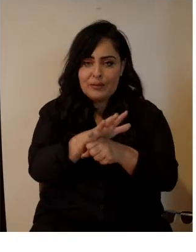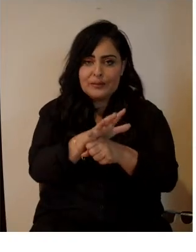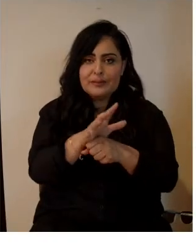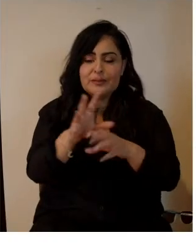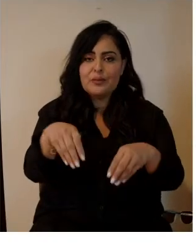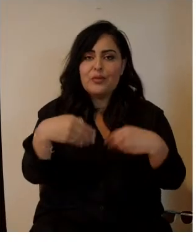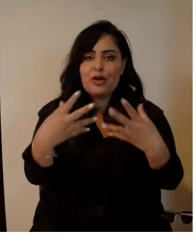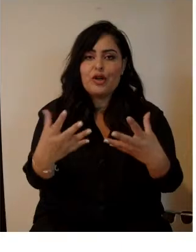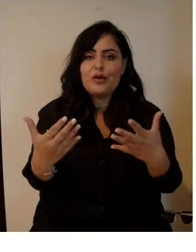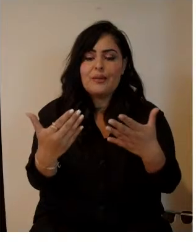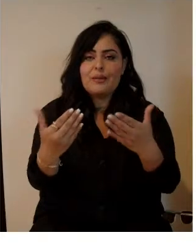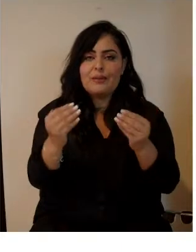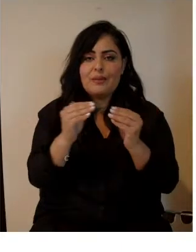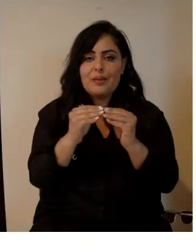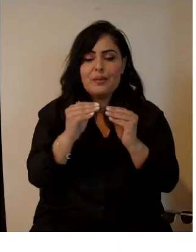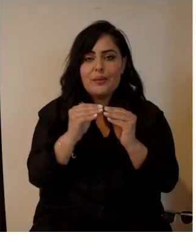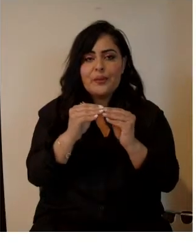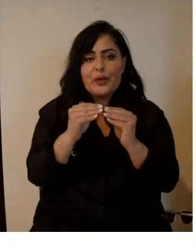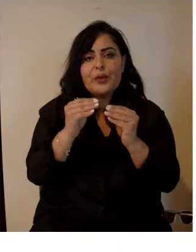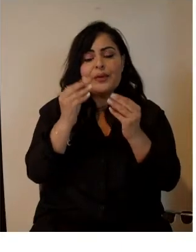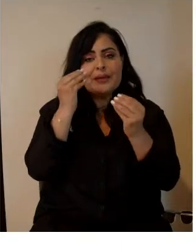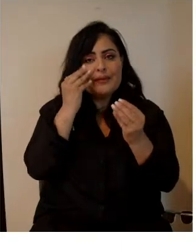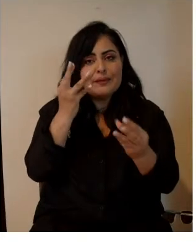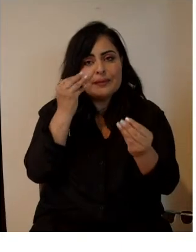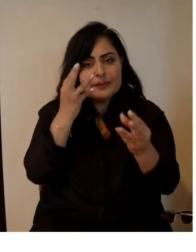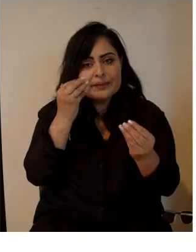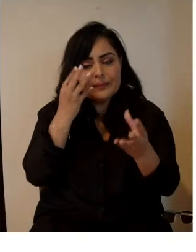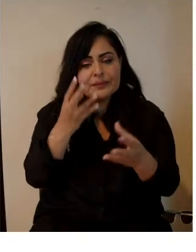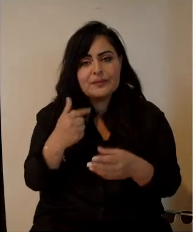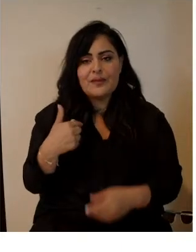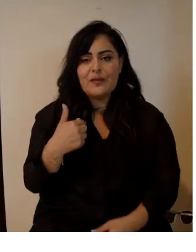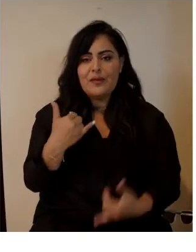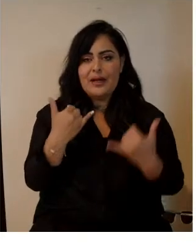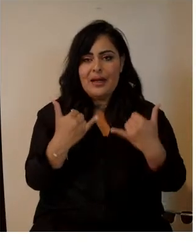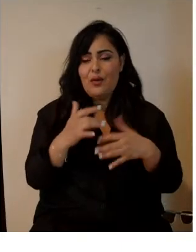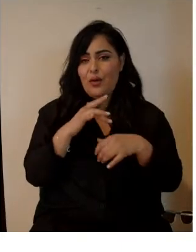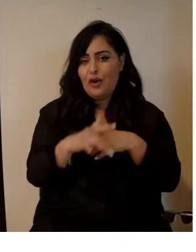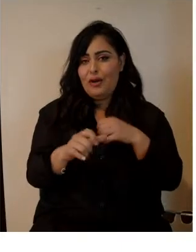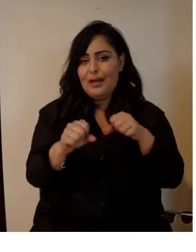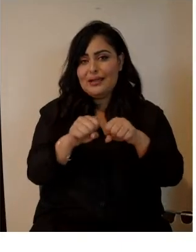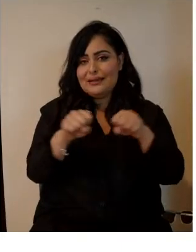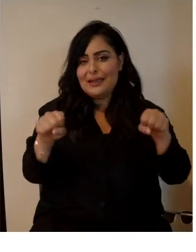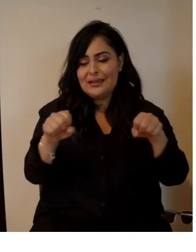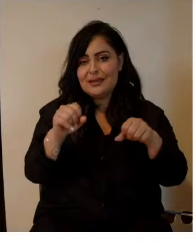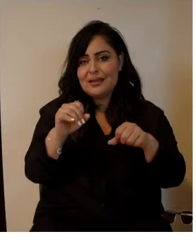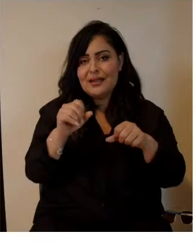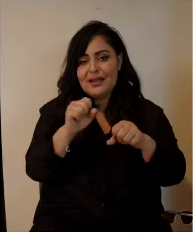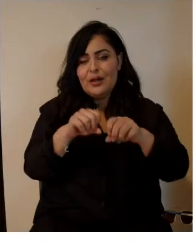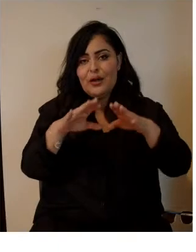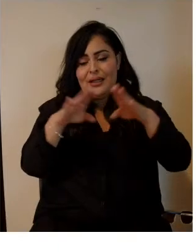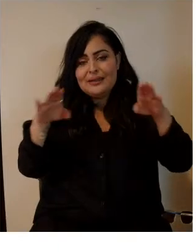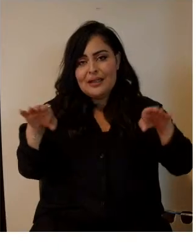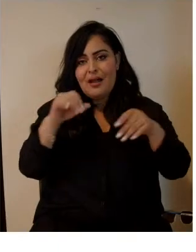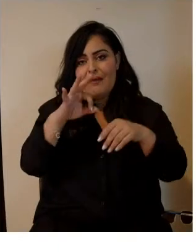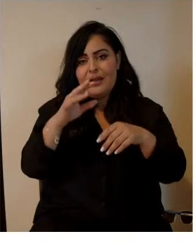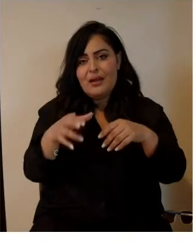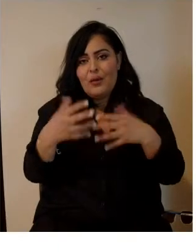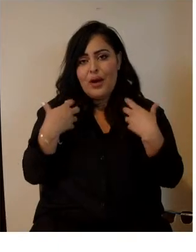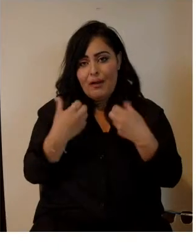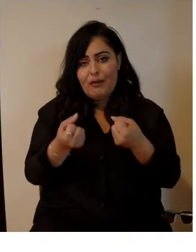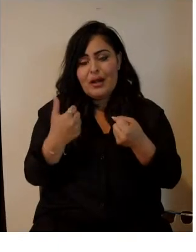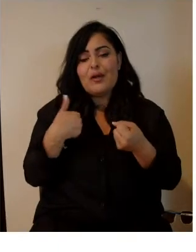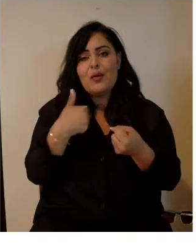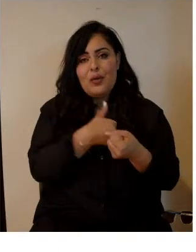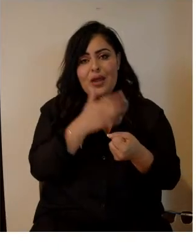most up-to-date information possible. We are still in the early stages of this recovery, and we will soon begin to